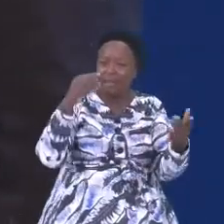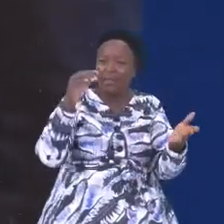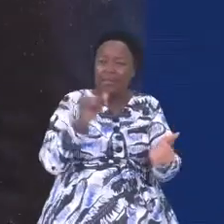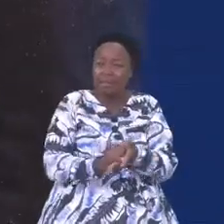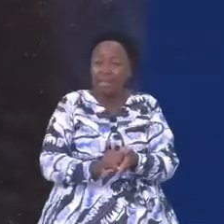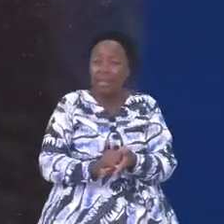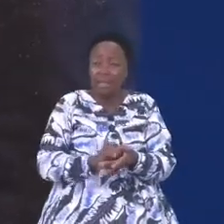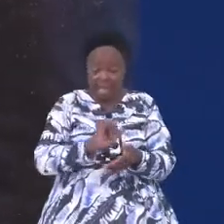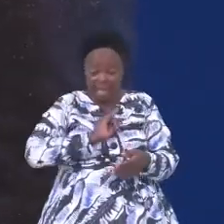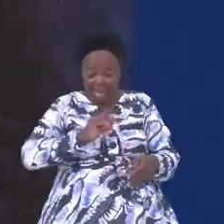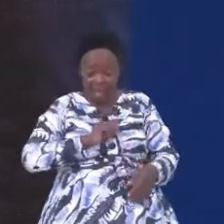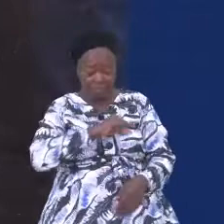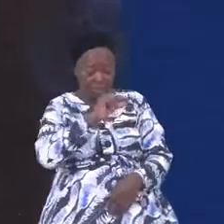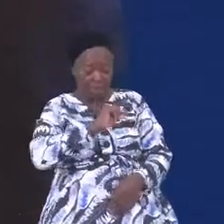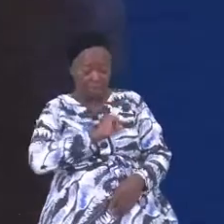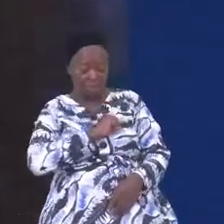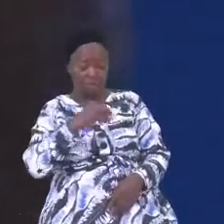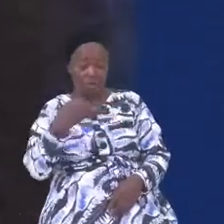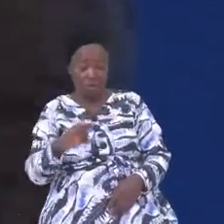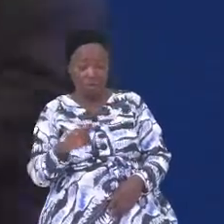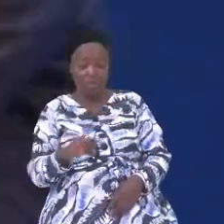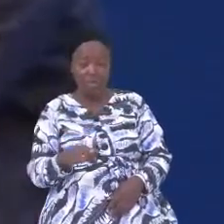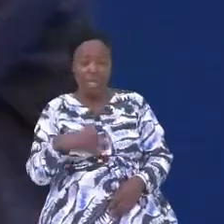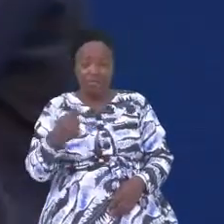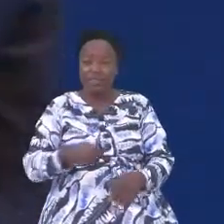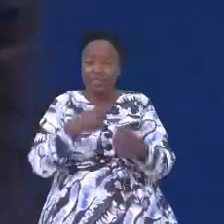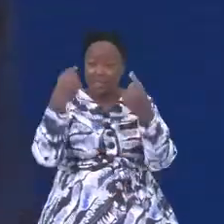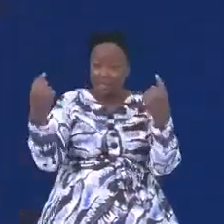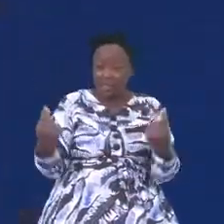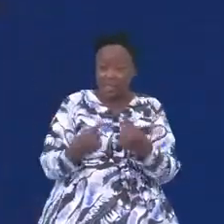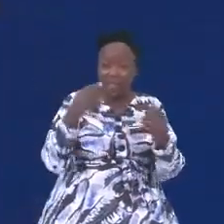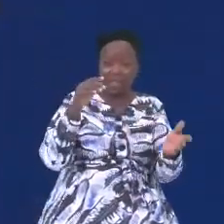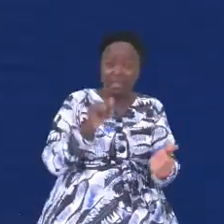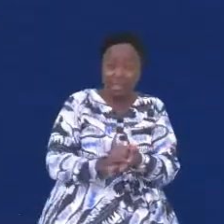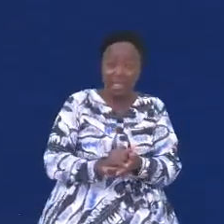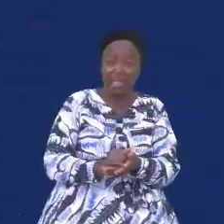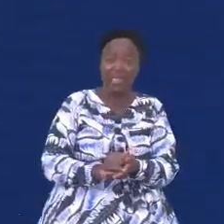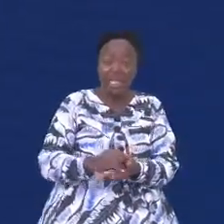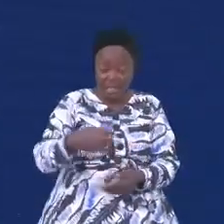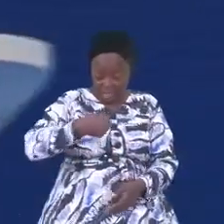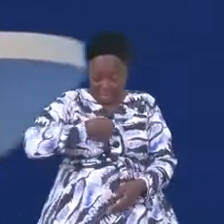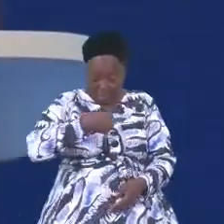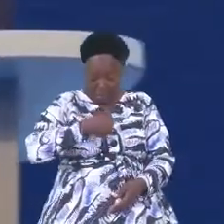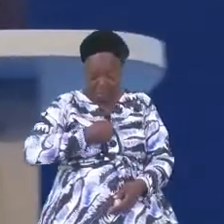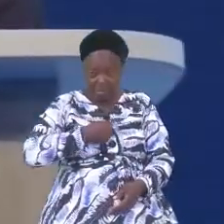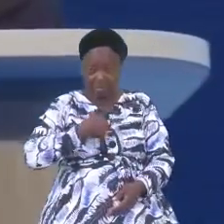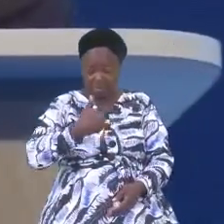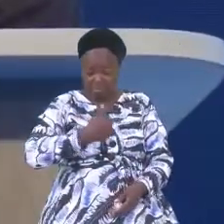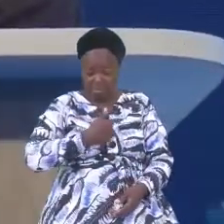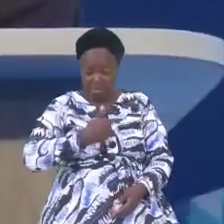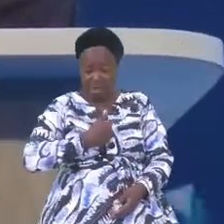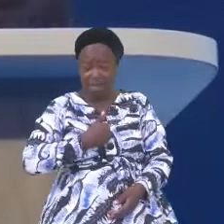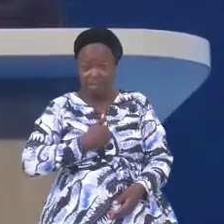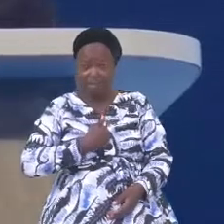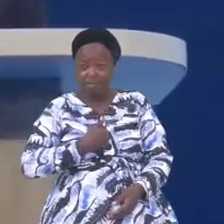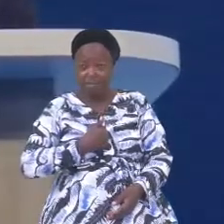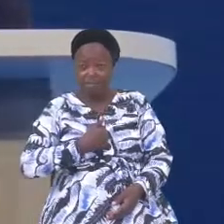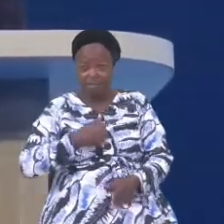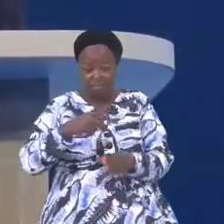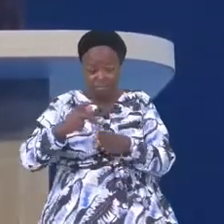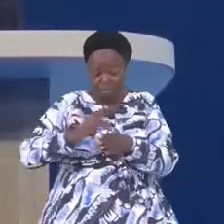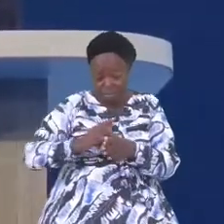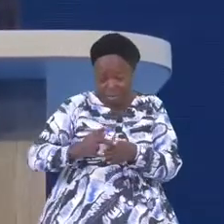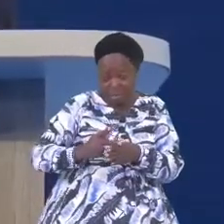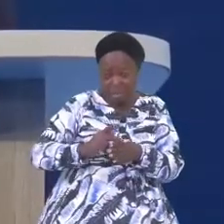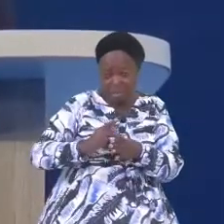am guilty of. The sin that I myself practiced,